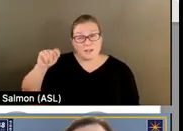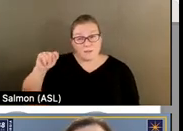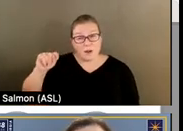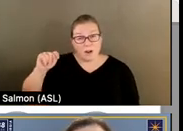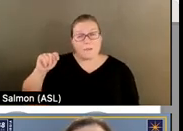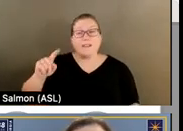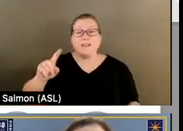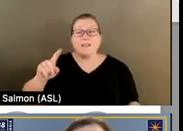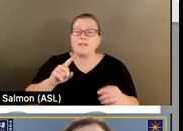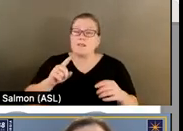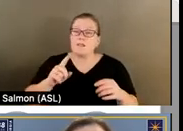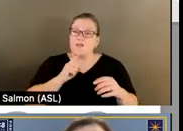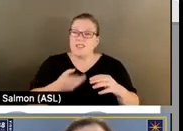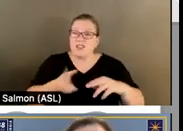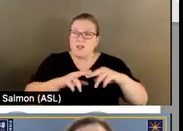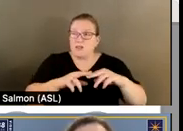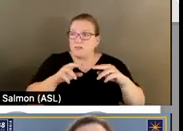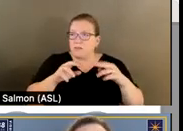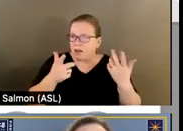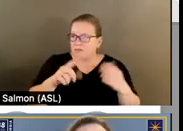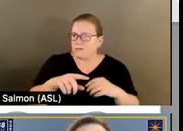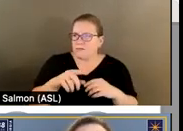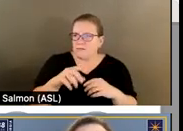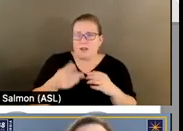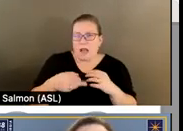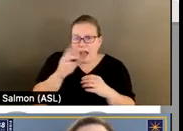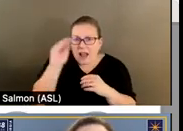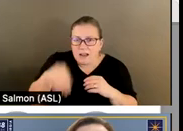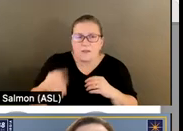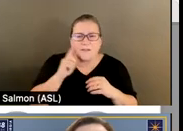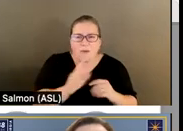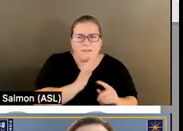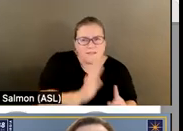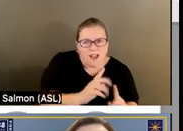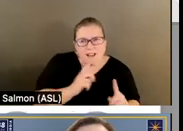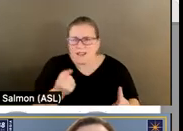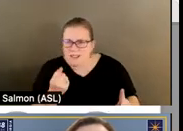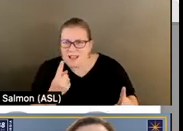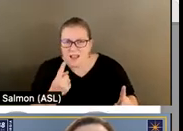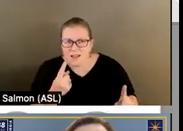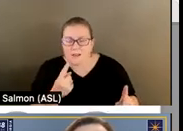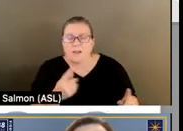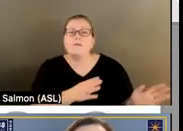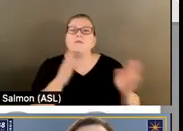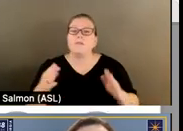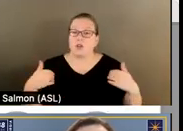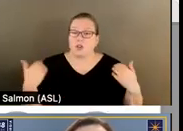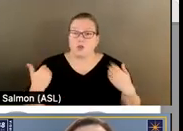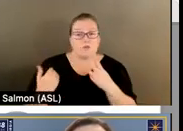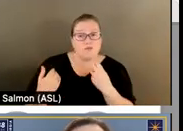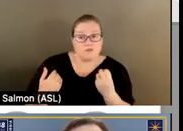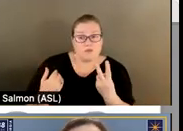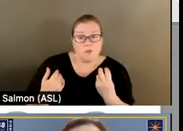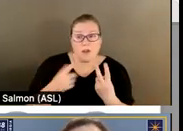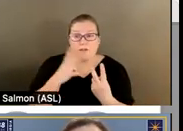young children, ages 5 to 11. And that for youth who were 12 to 17, it has grown